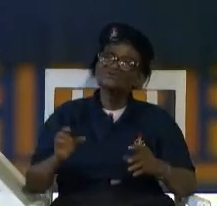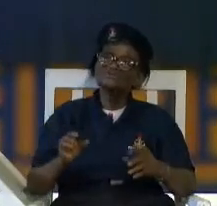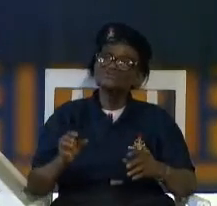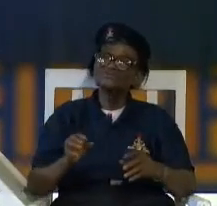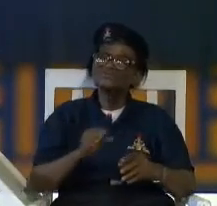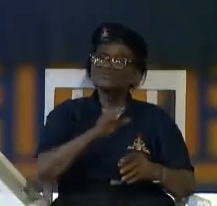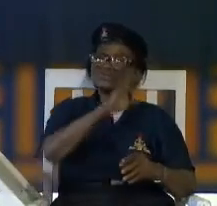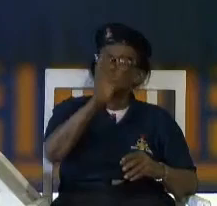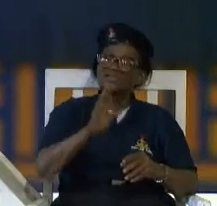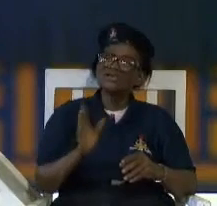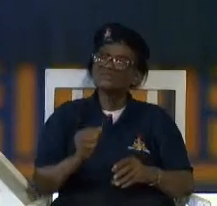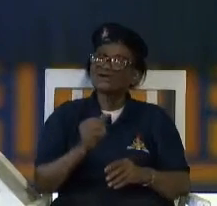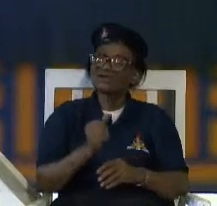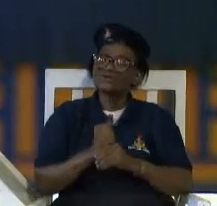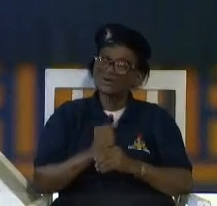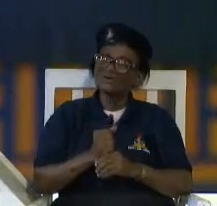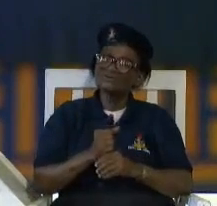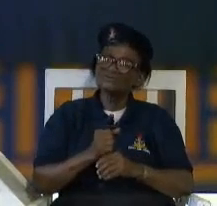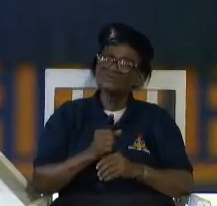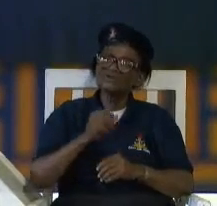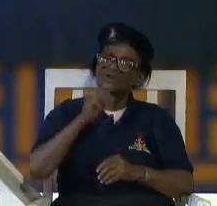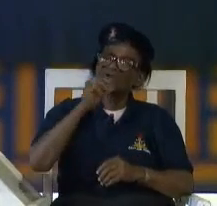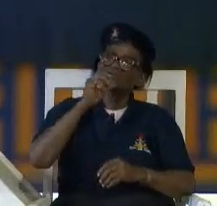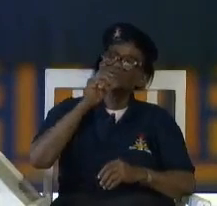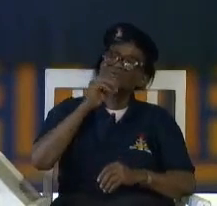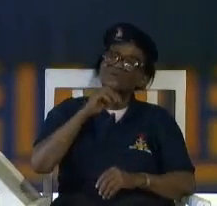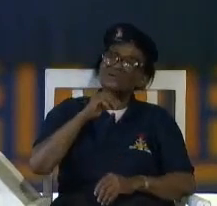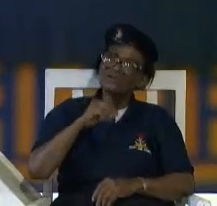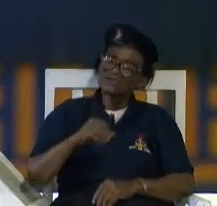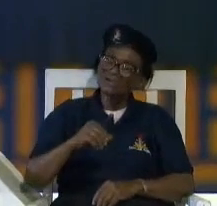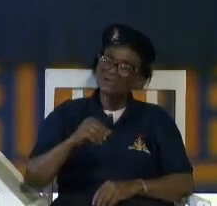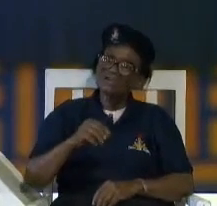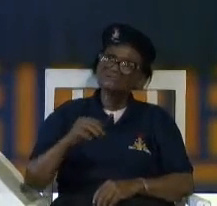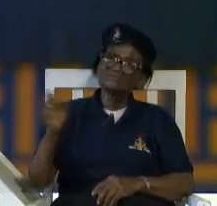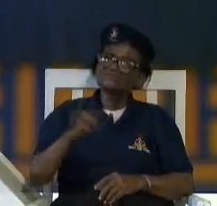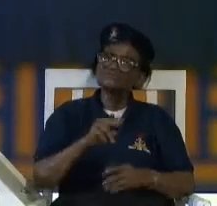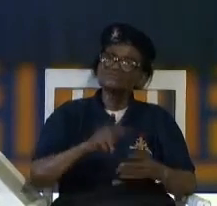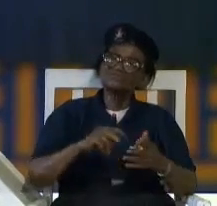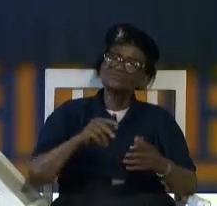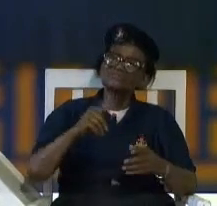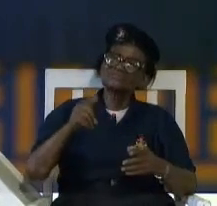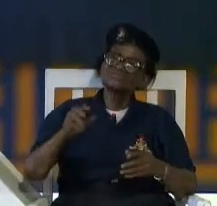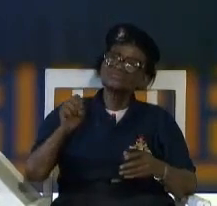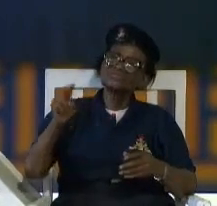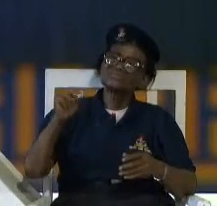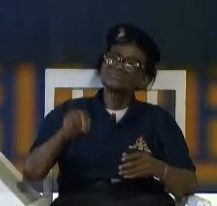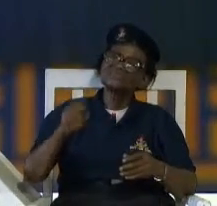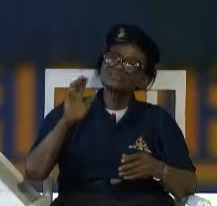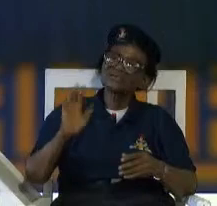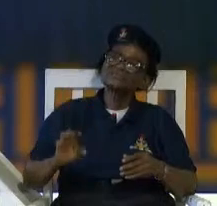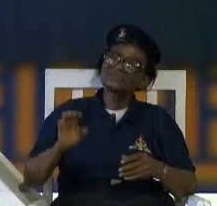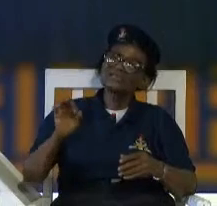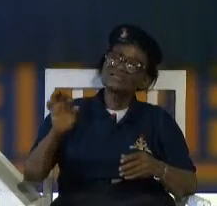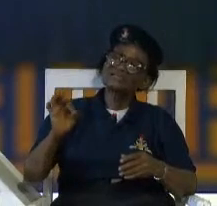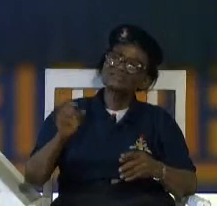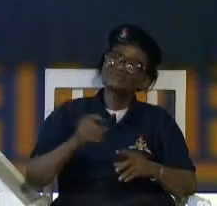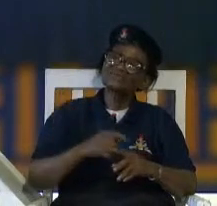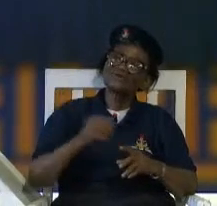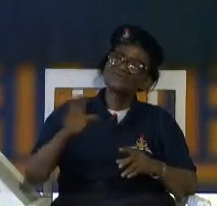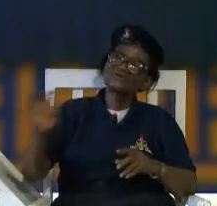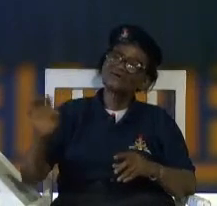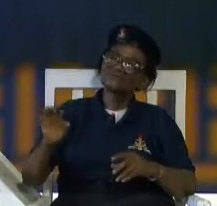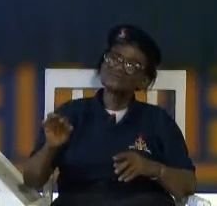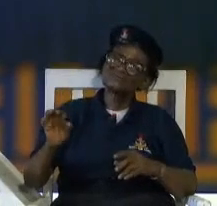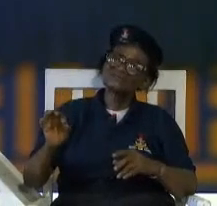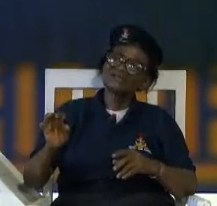Never got drunk before. But you read Genesis chapter 19, from verse 29 to